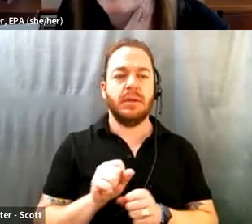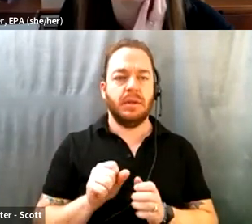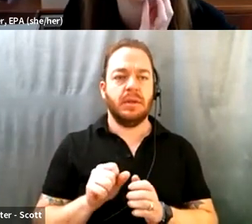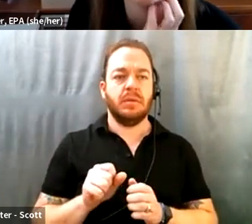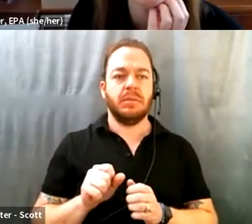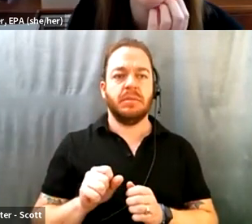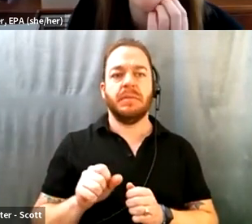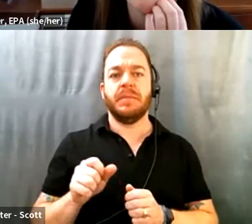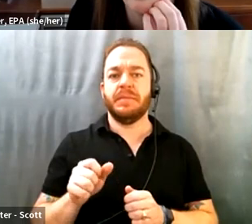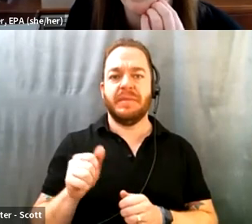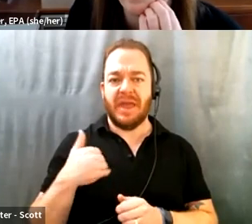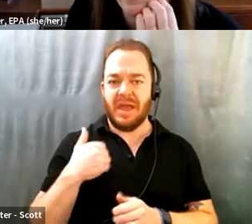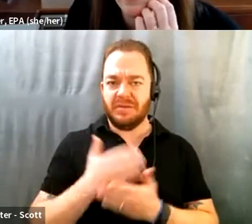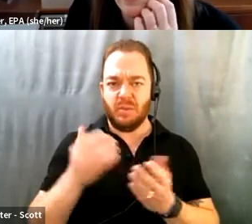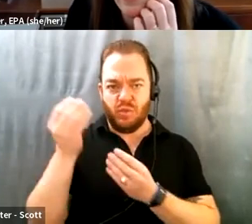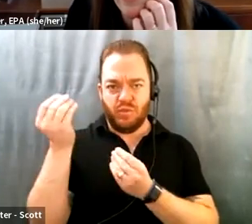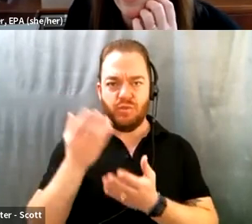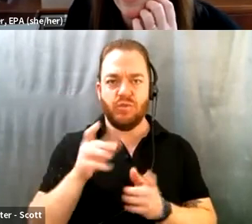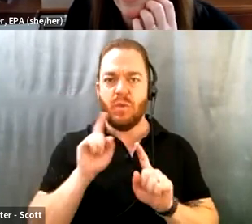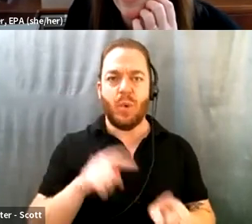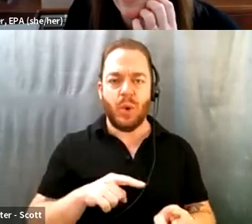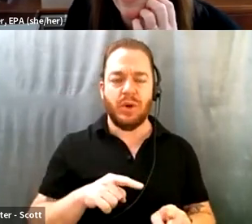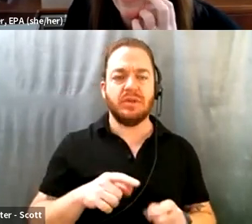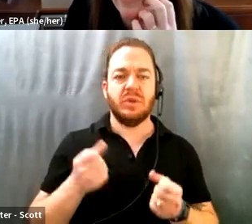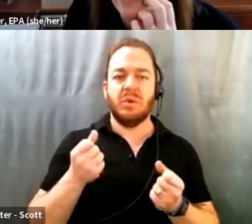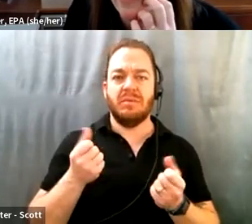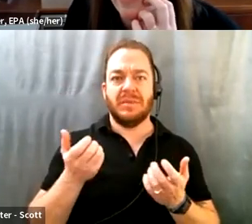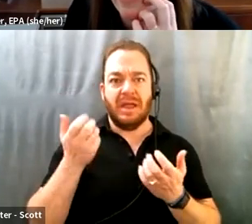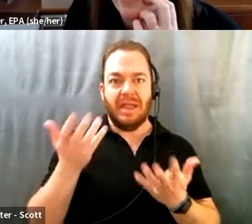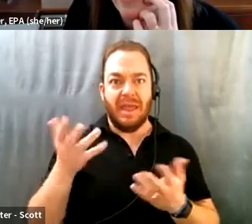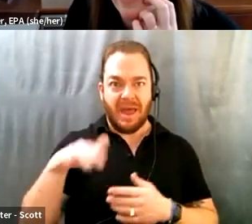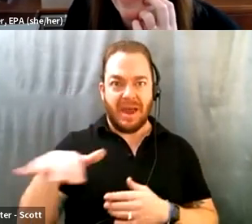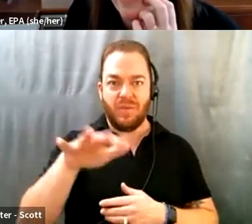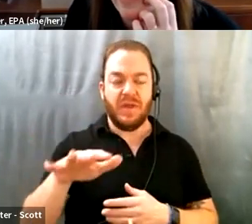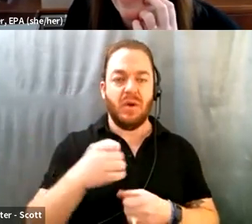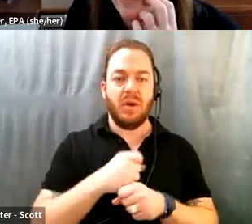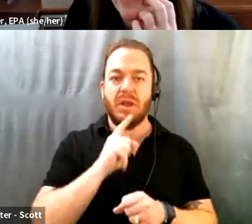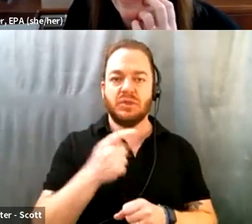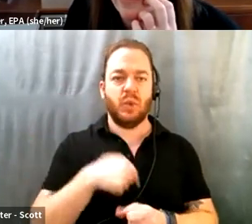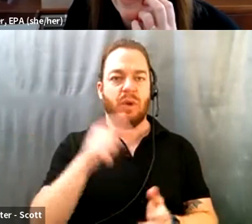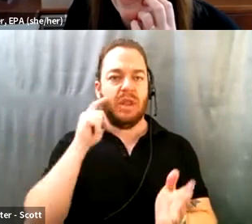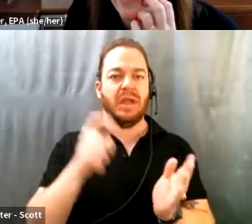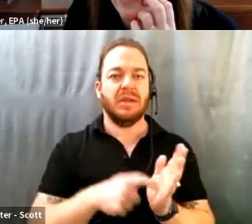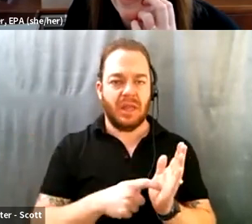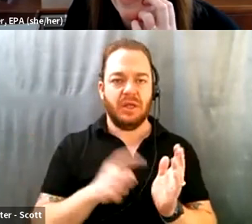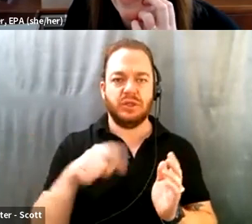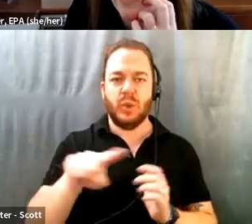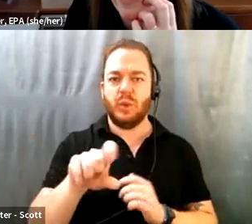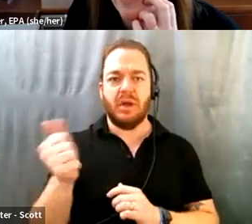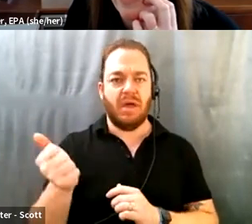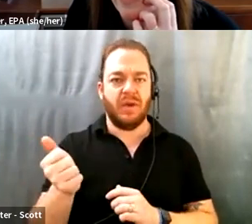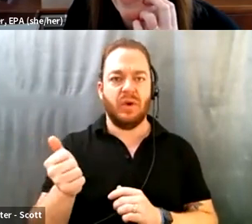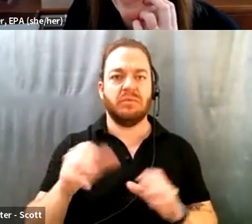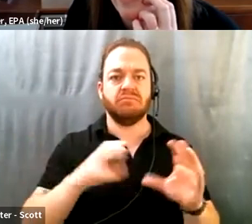GAO has some reports. So there's a ton of things out there. So we're making sure that this will acknowledge those other bodies of